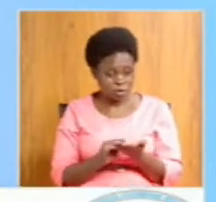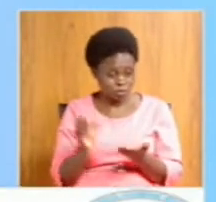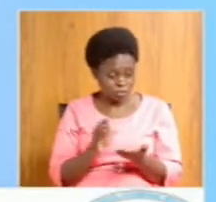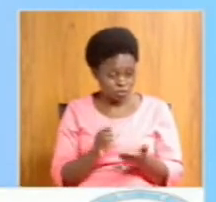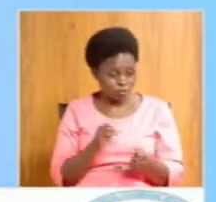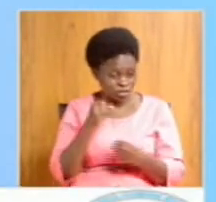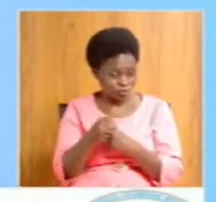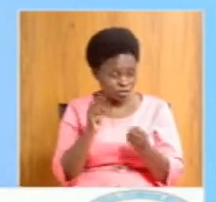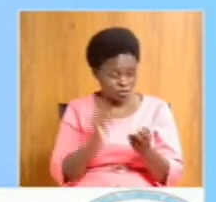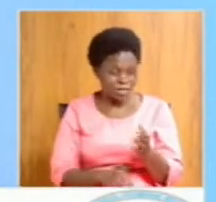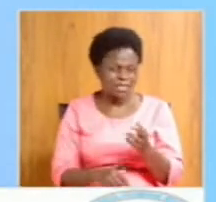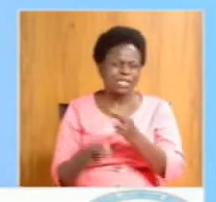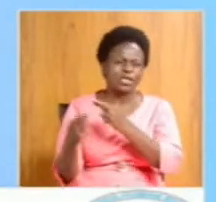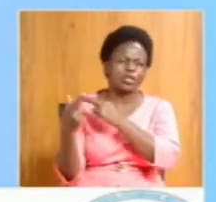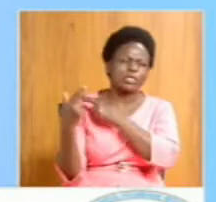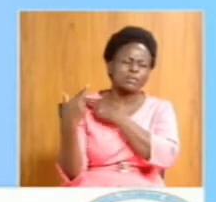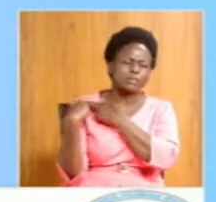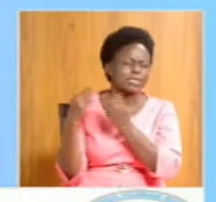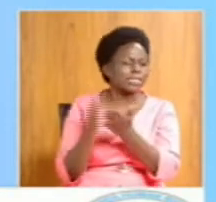with are responsibilities,